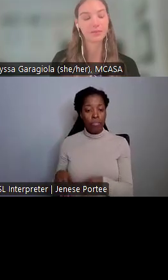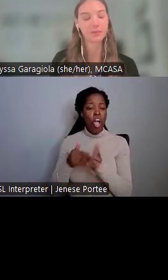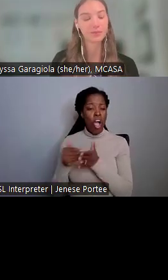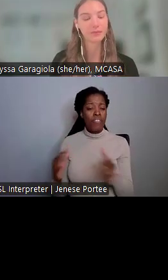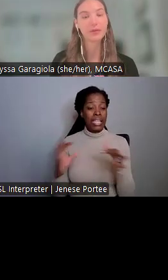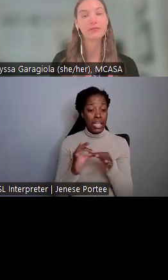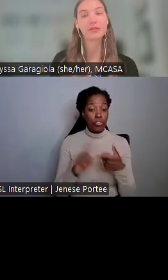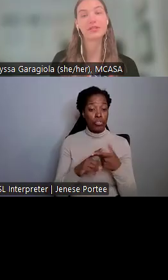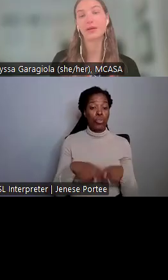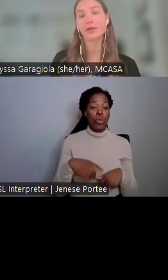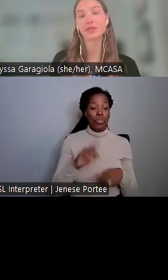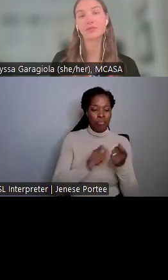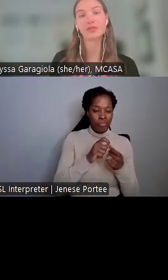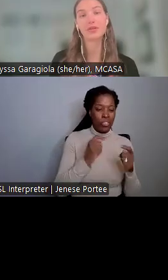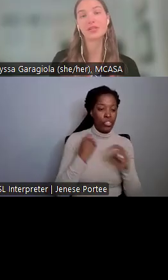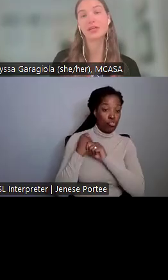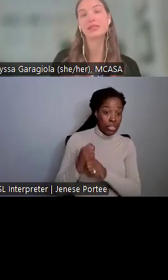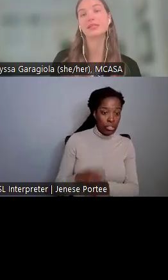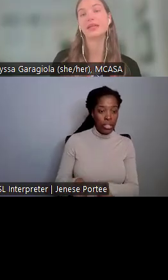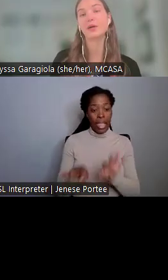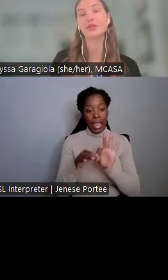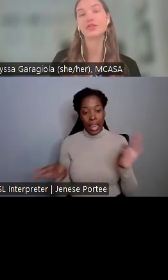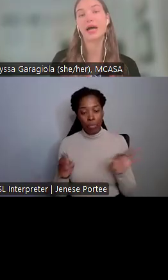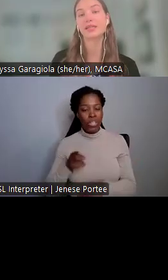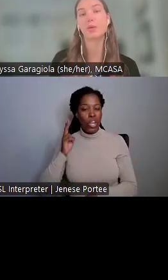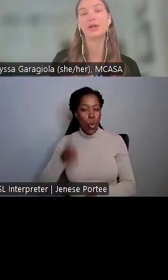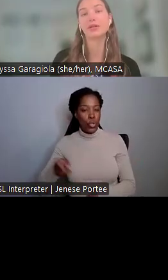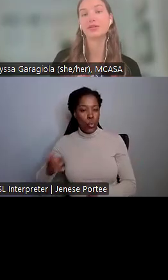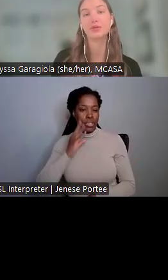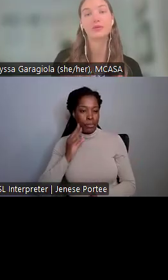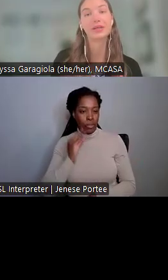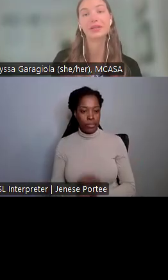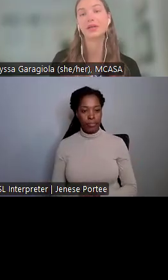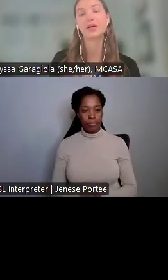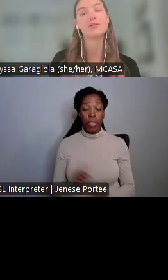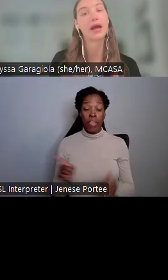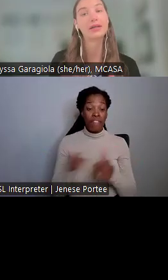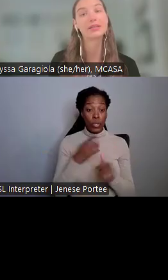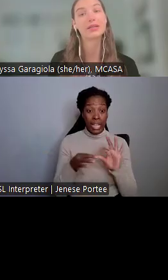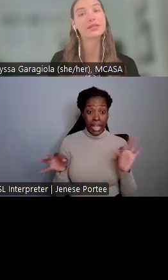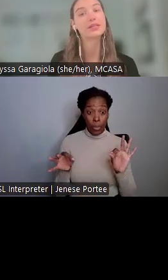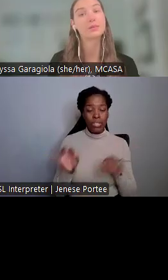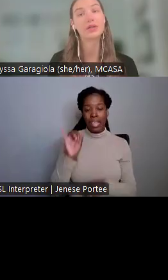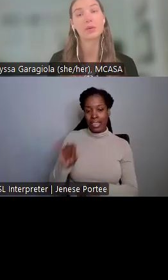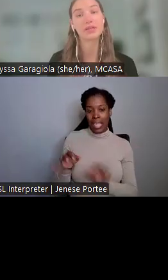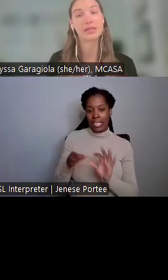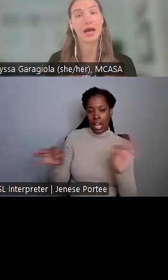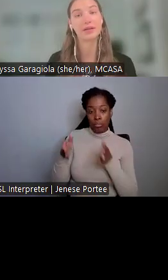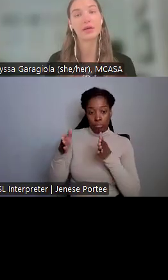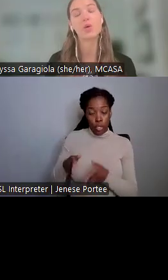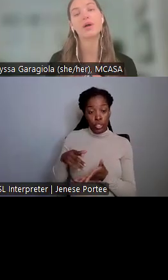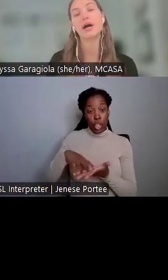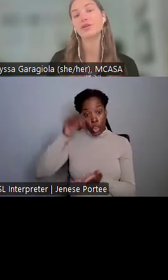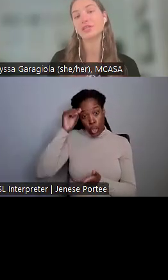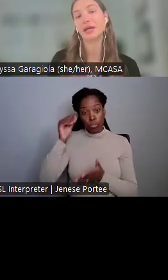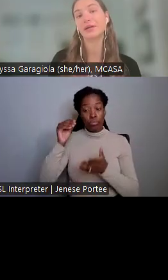experiences. First language. So this is the language that someone learns to read, write, speak, or